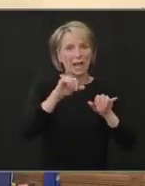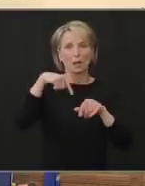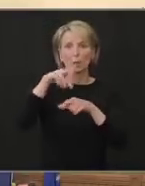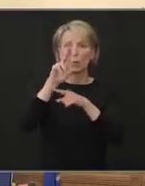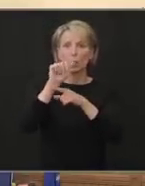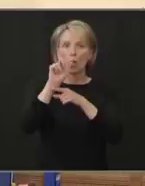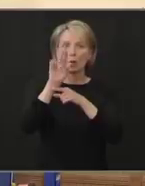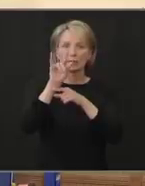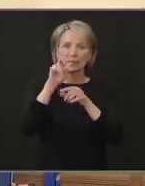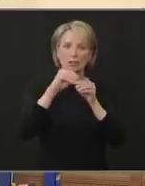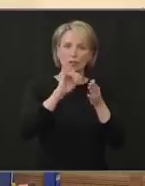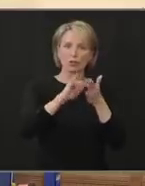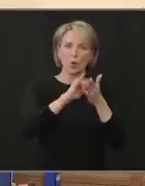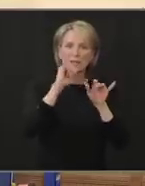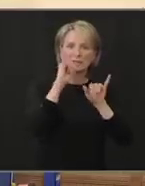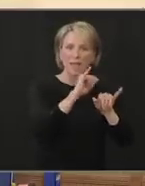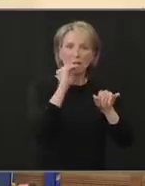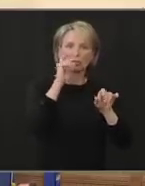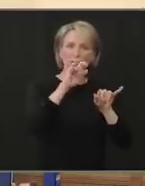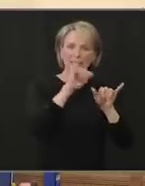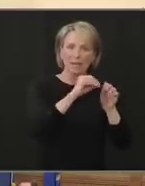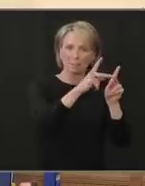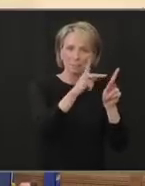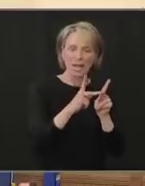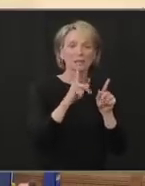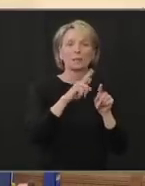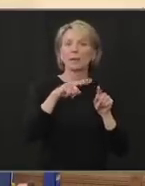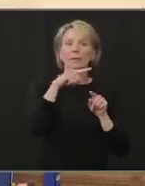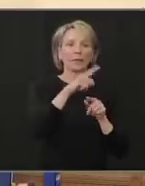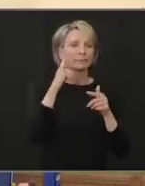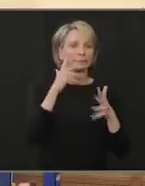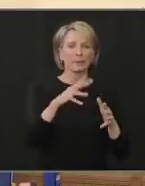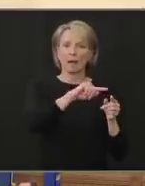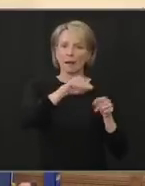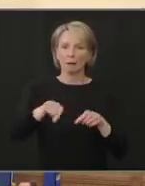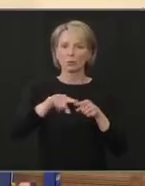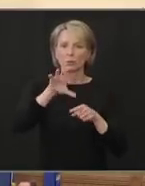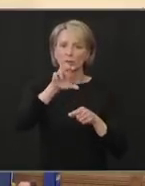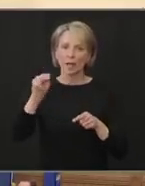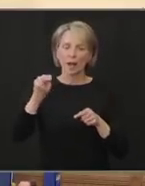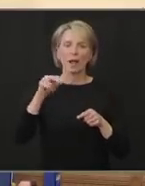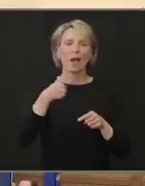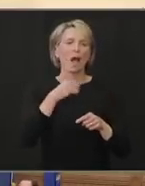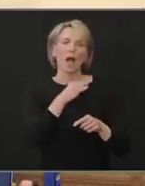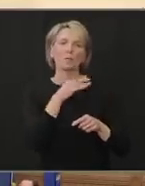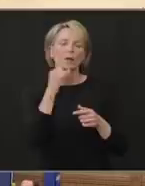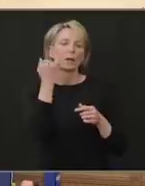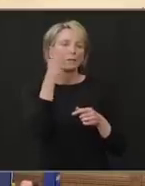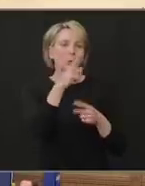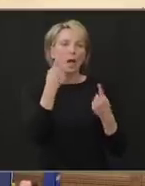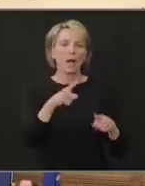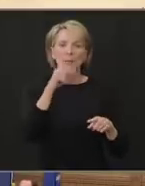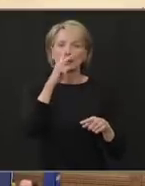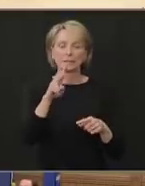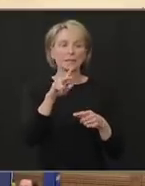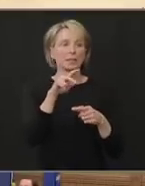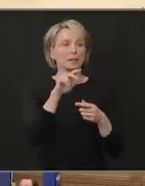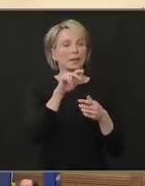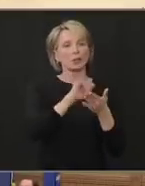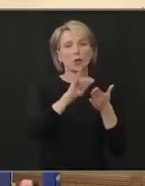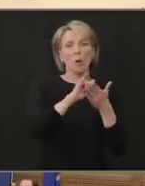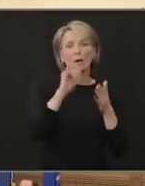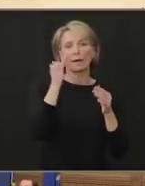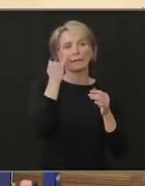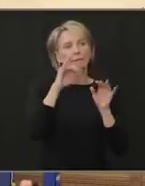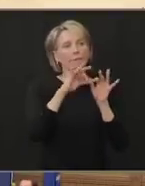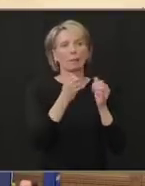home in New York, and now they're not listening to that, so they're coming up to Connecticut. Are they going to listen? And if you see a family of 5 move in with another family of 5,